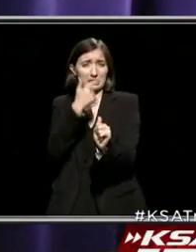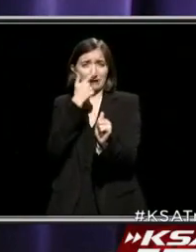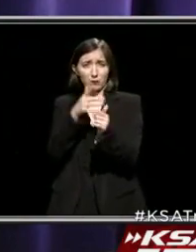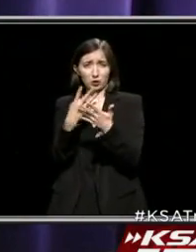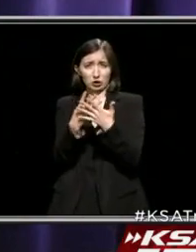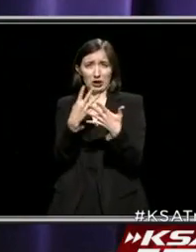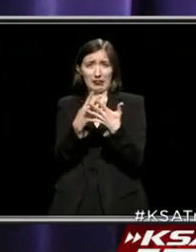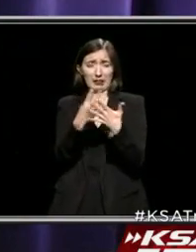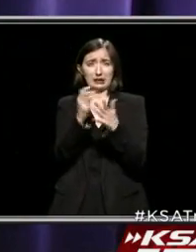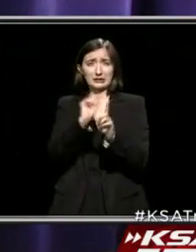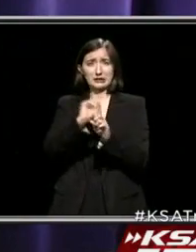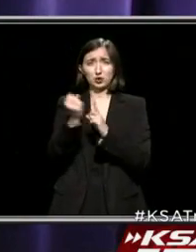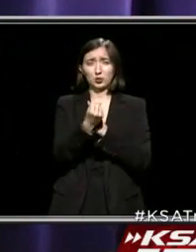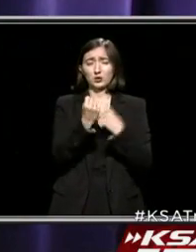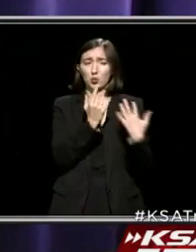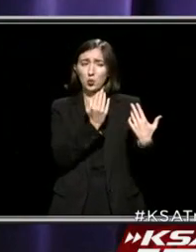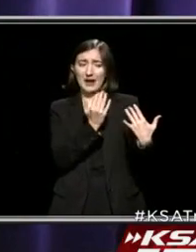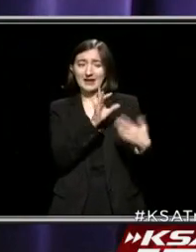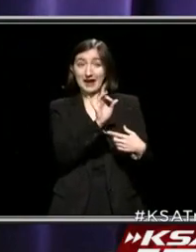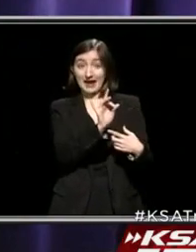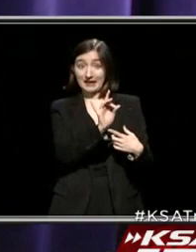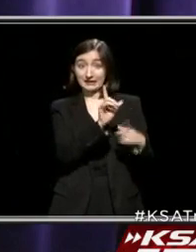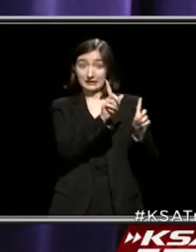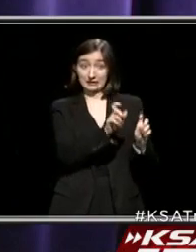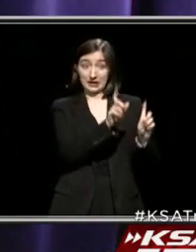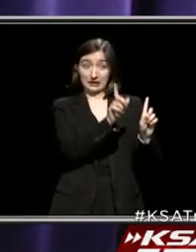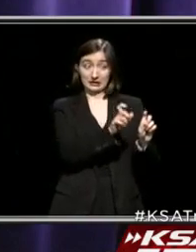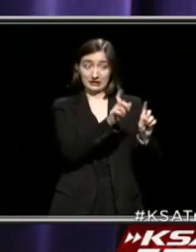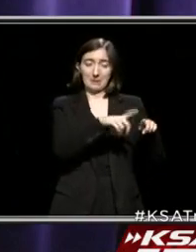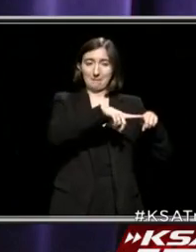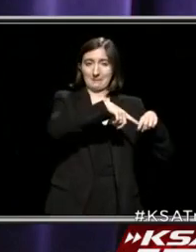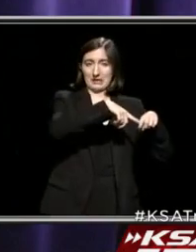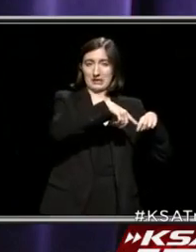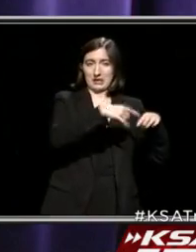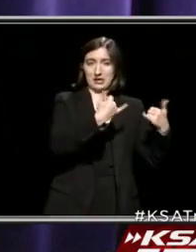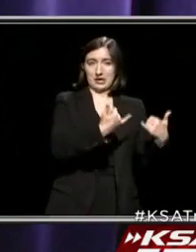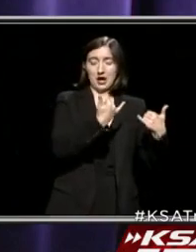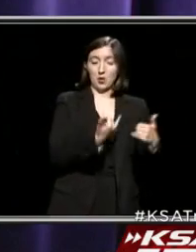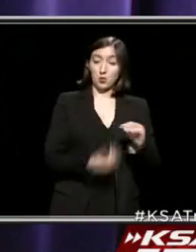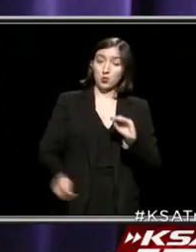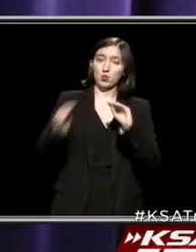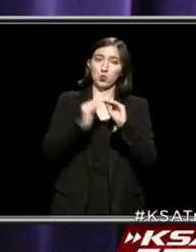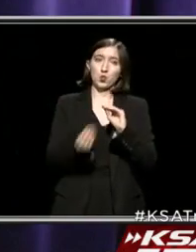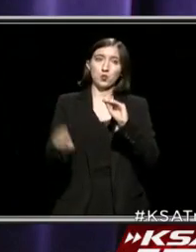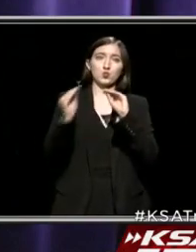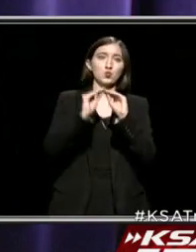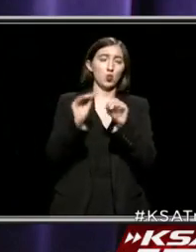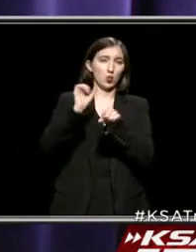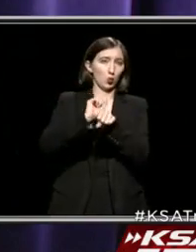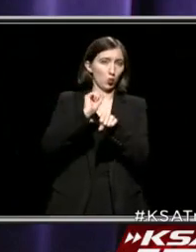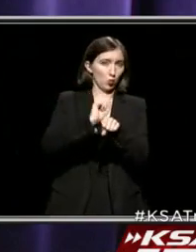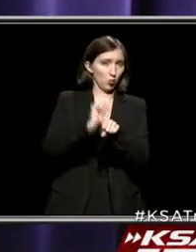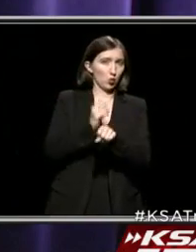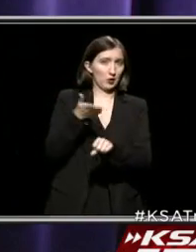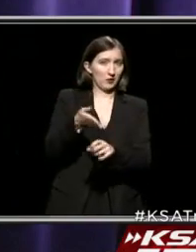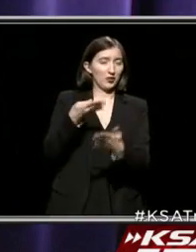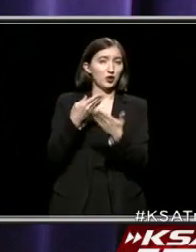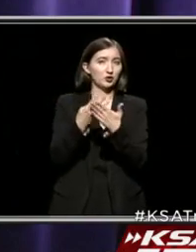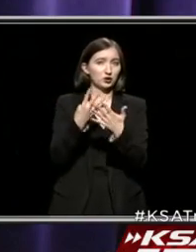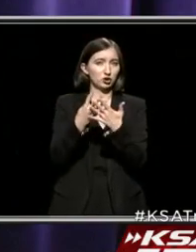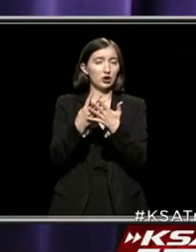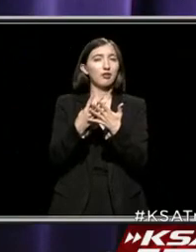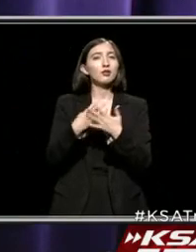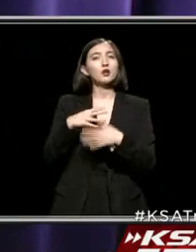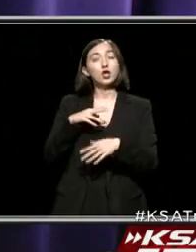waiting the results of 8 tests that are pending now. But we really stepped up our work there. University Health System now is